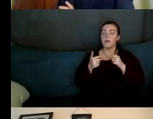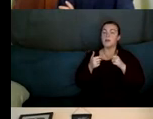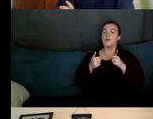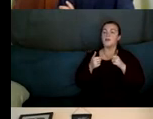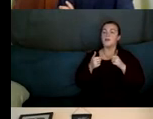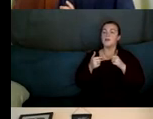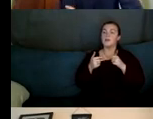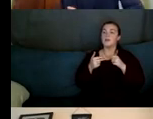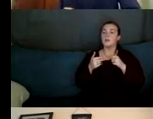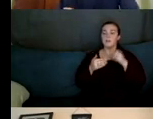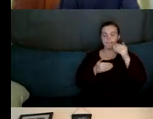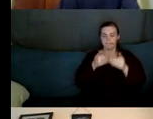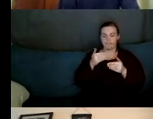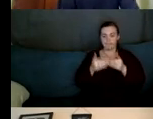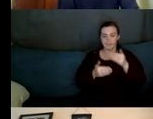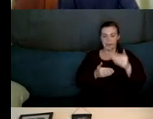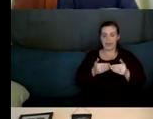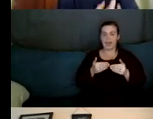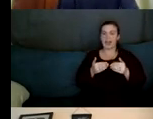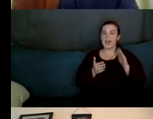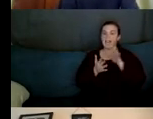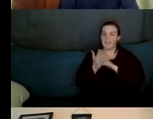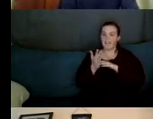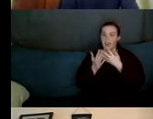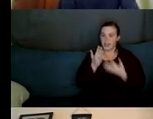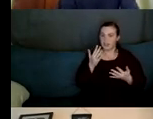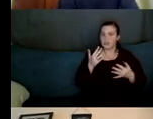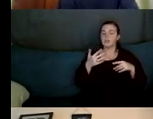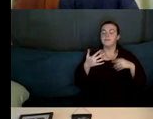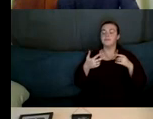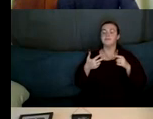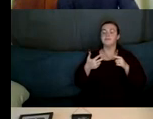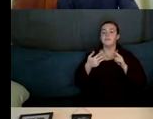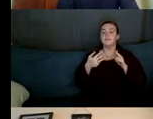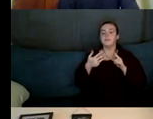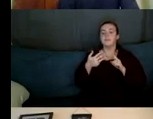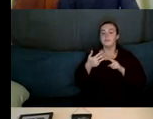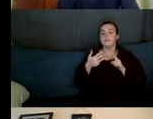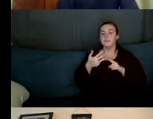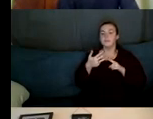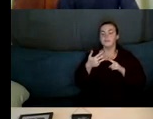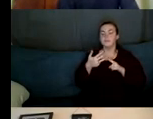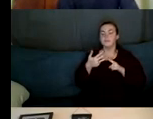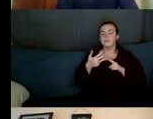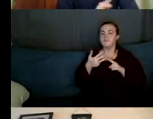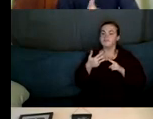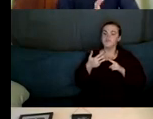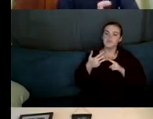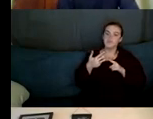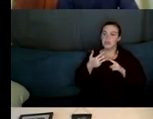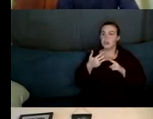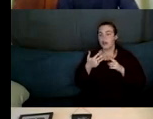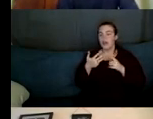of making a class schedule across the time zones. We're going to touch a little bit on some